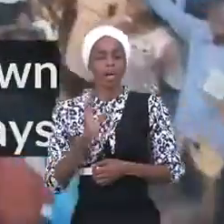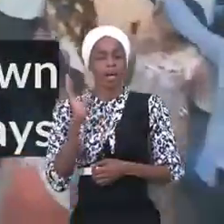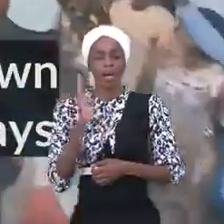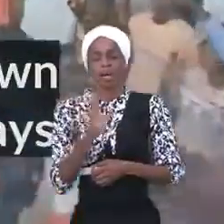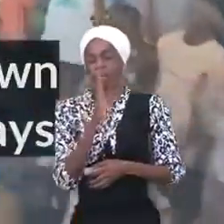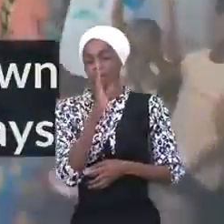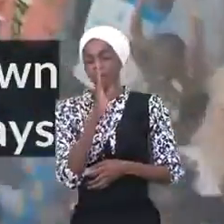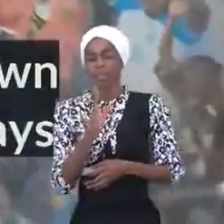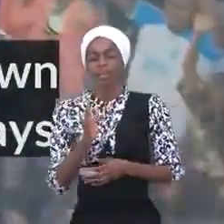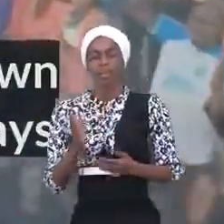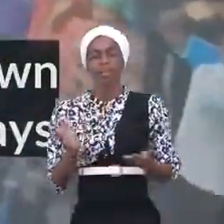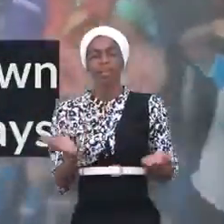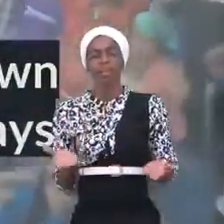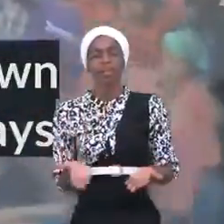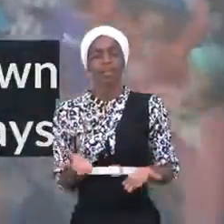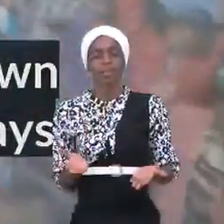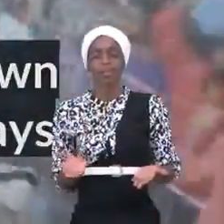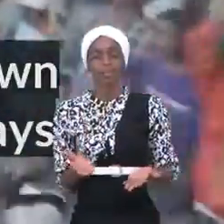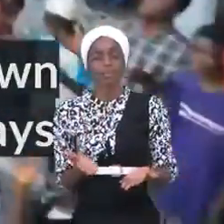I'll be